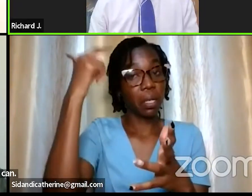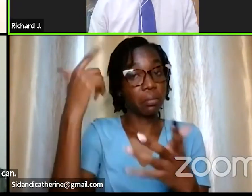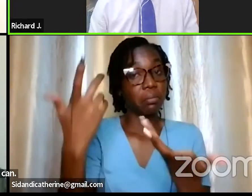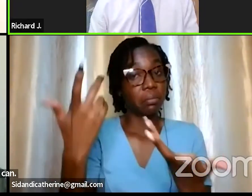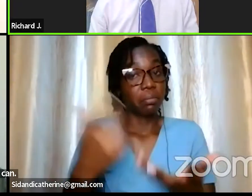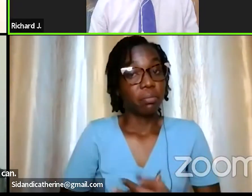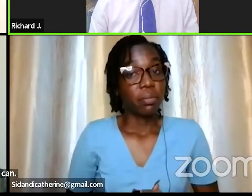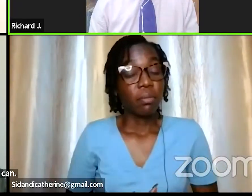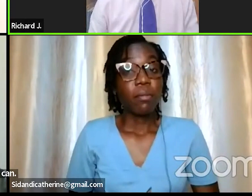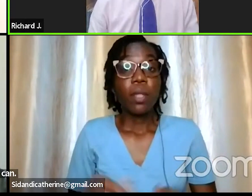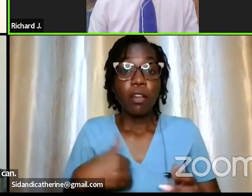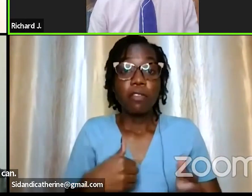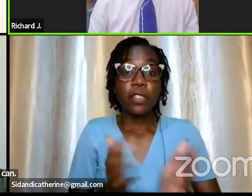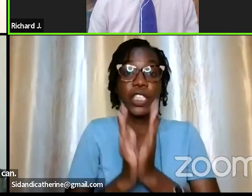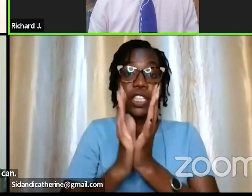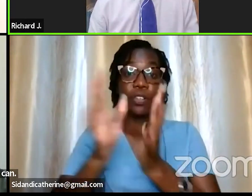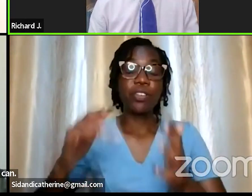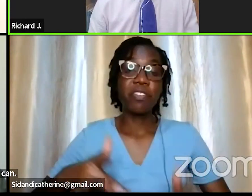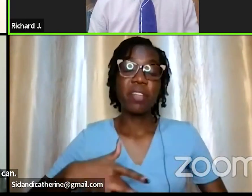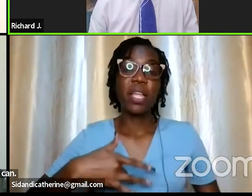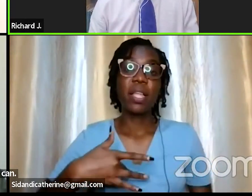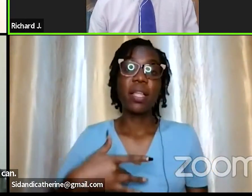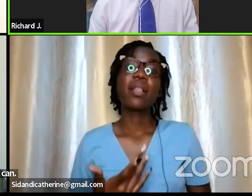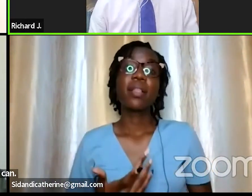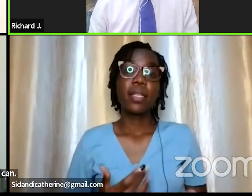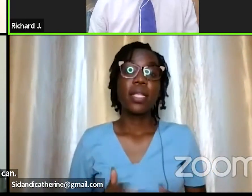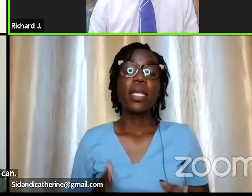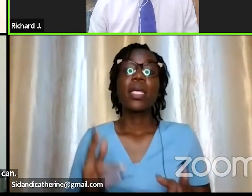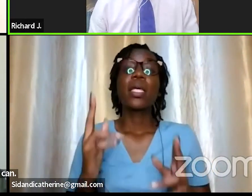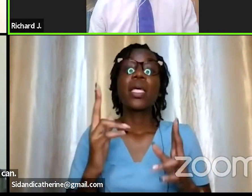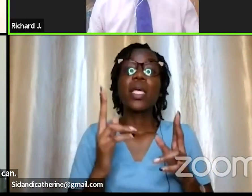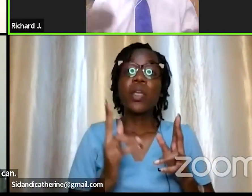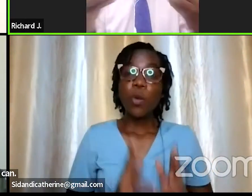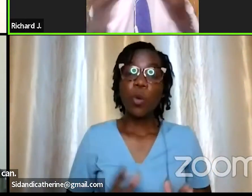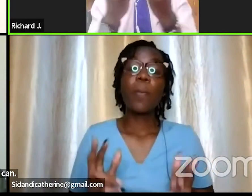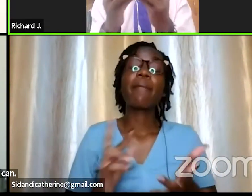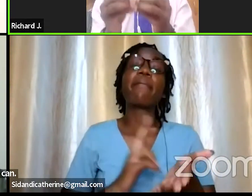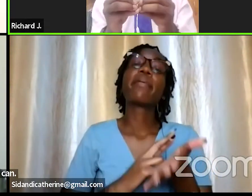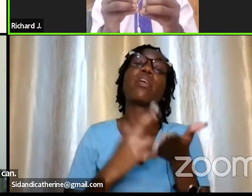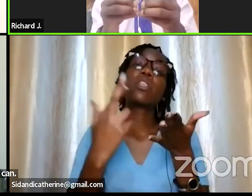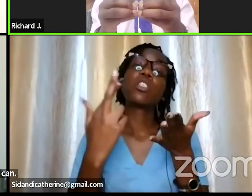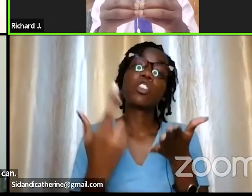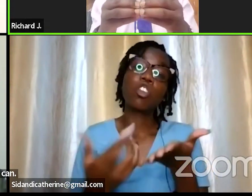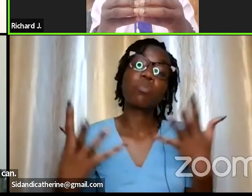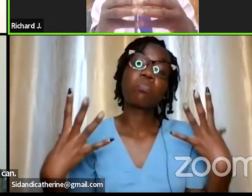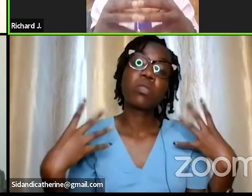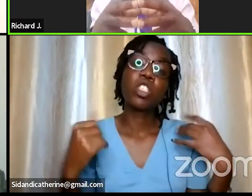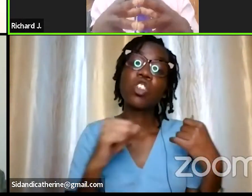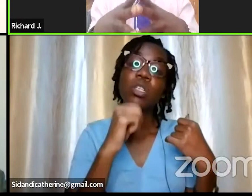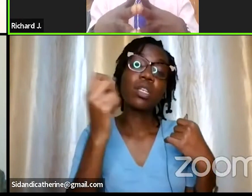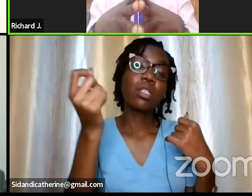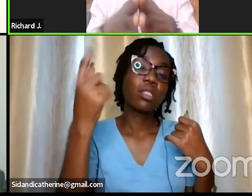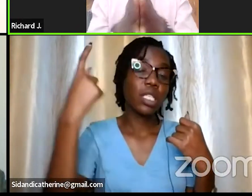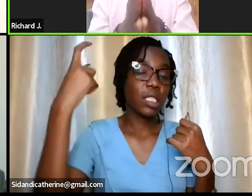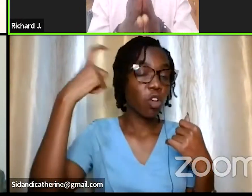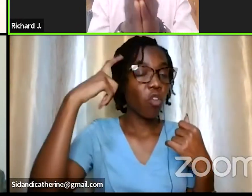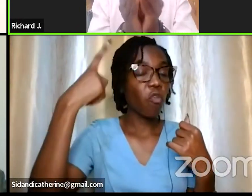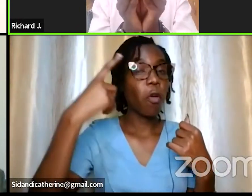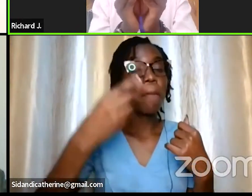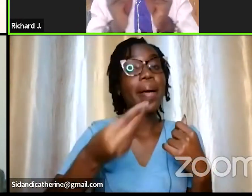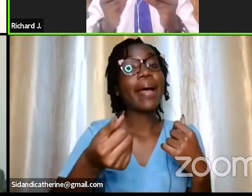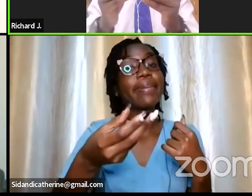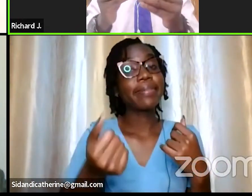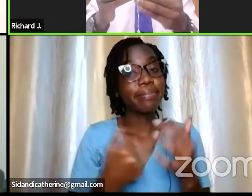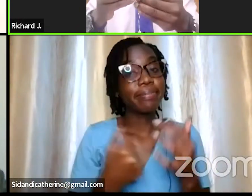general feeling that human resource practitioners do not understand the psychology of money.